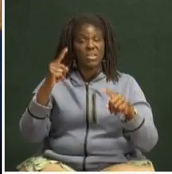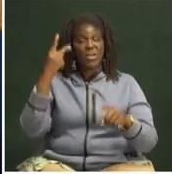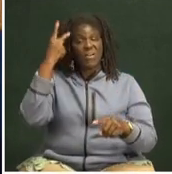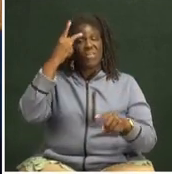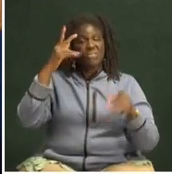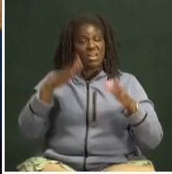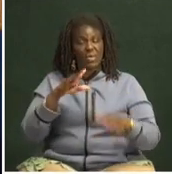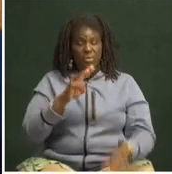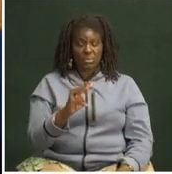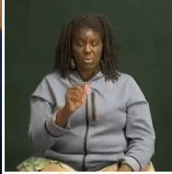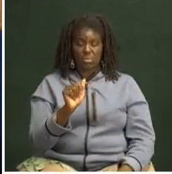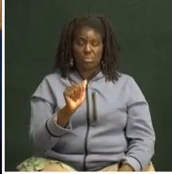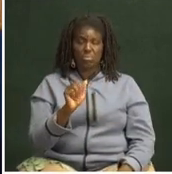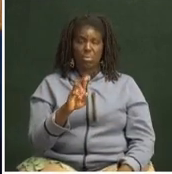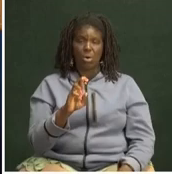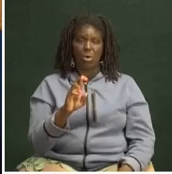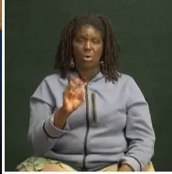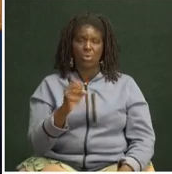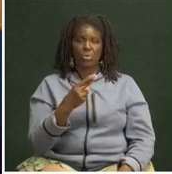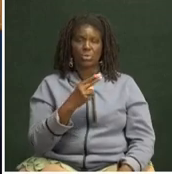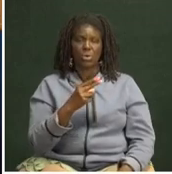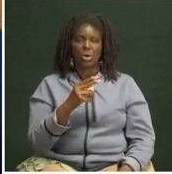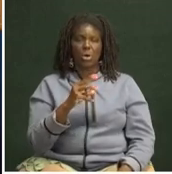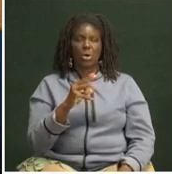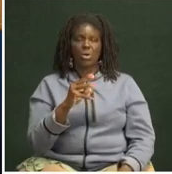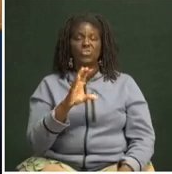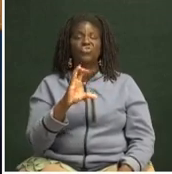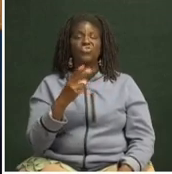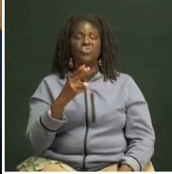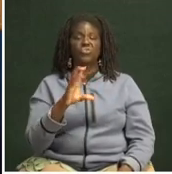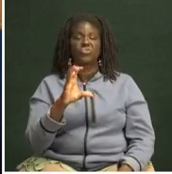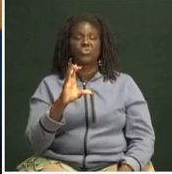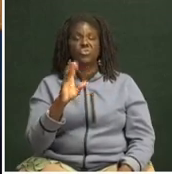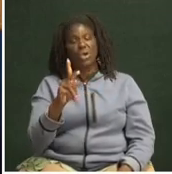martial artist, and actor, Chuck Norris.